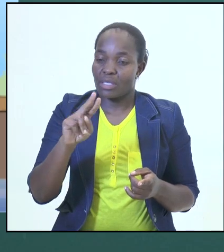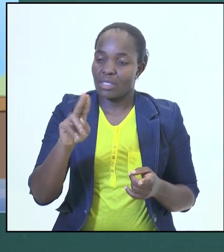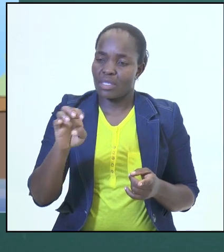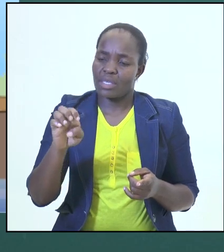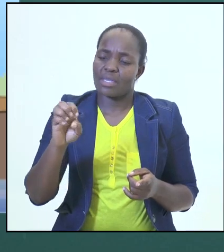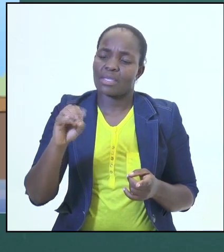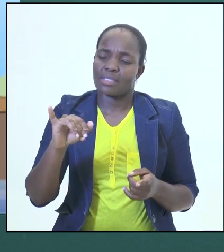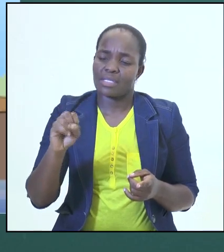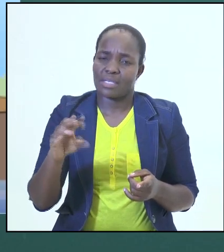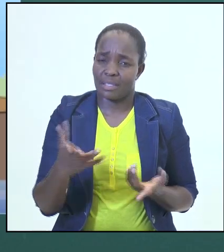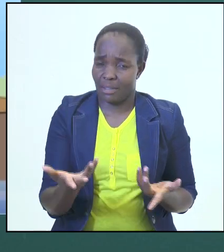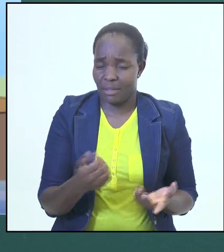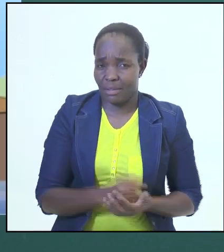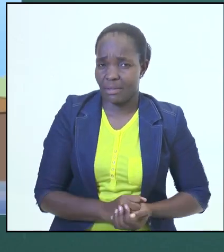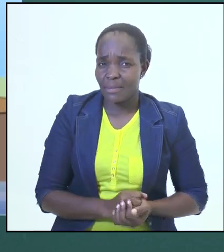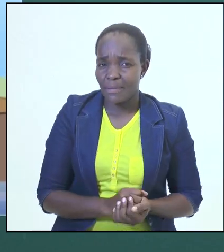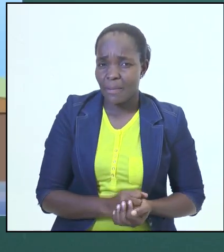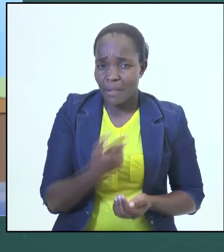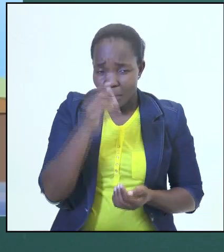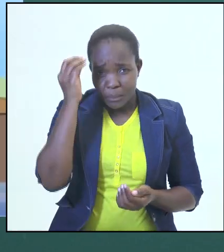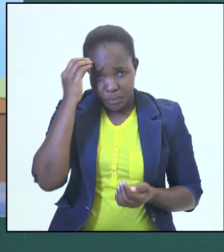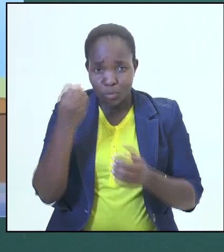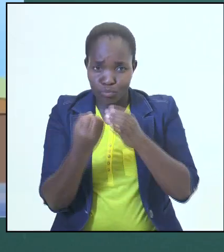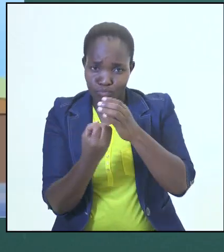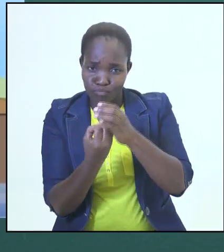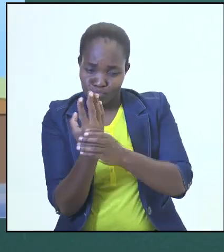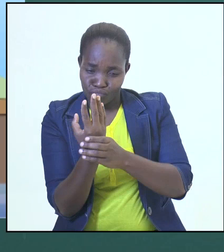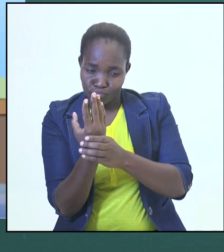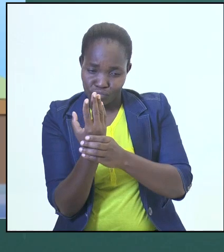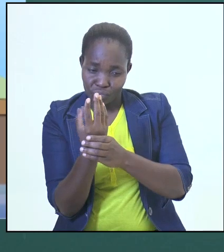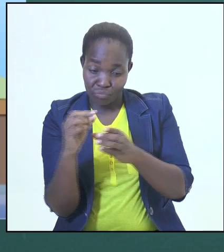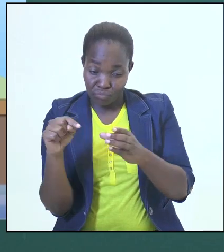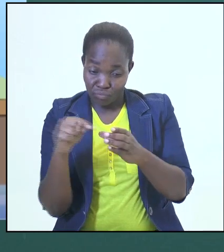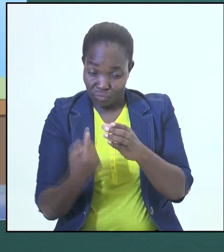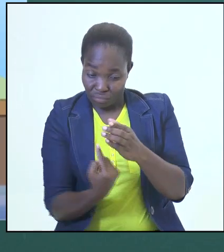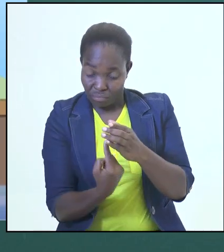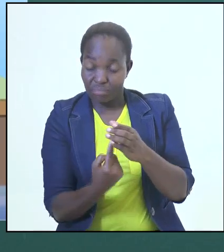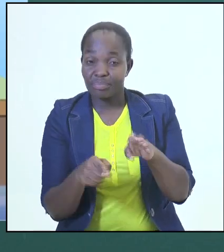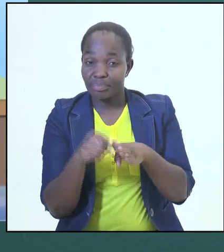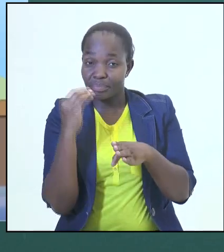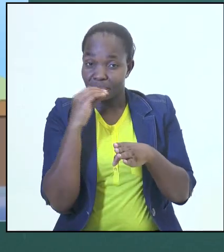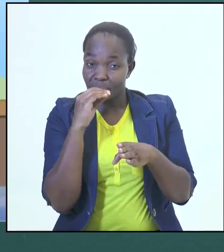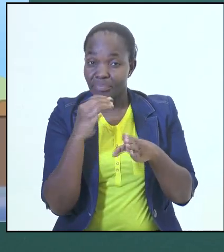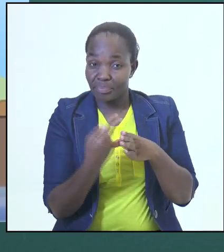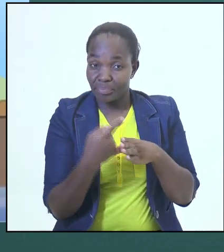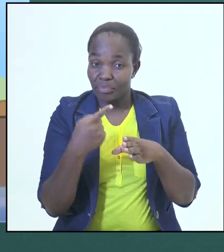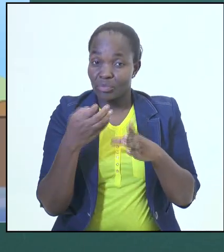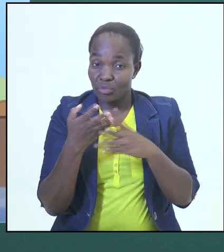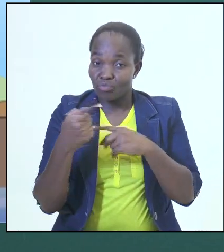often. You know now that plants make their own food through this process called